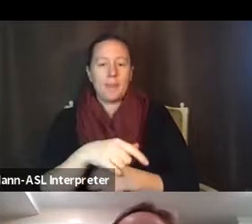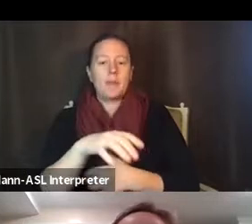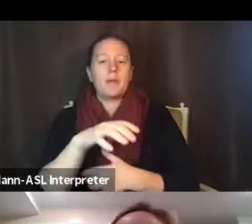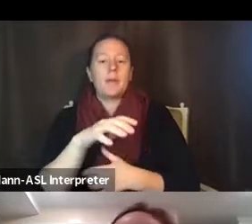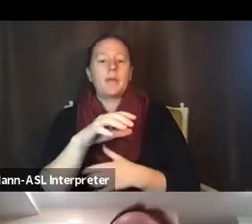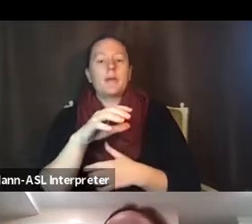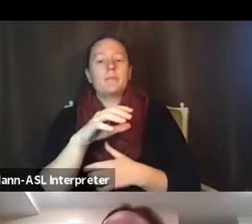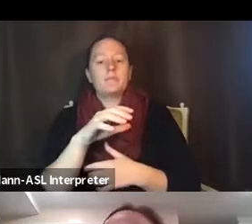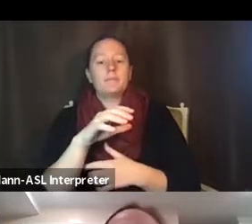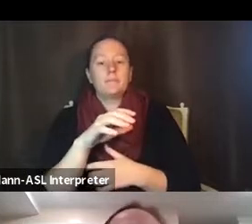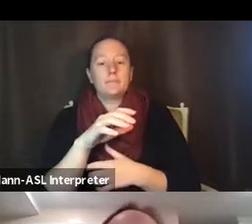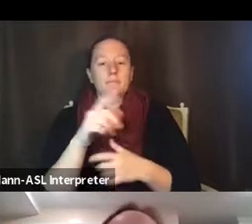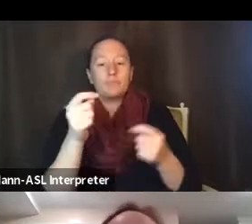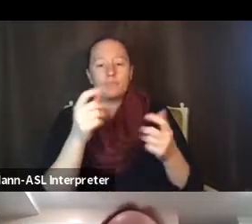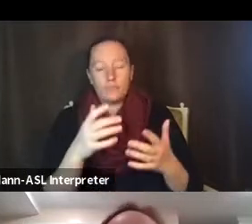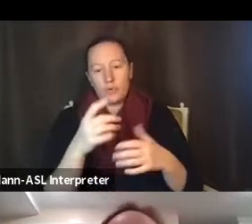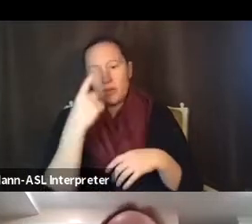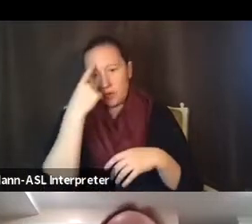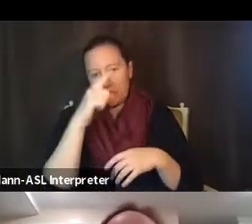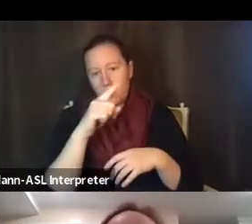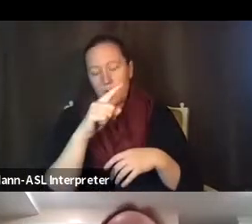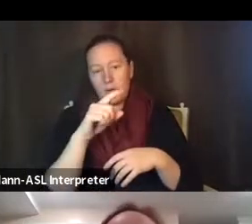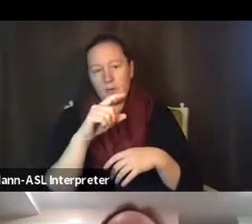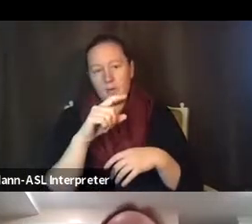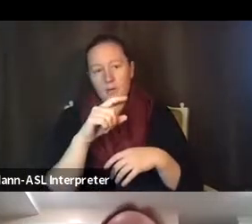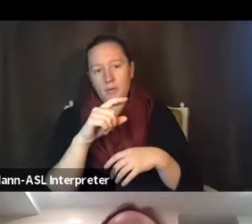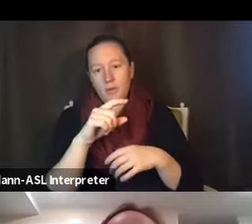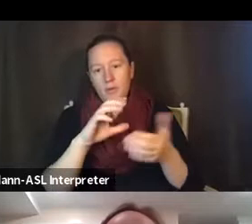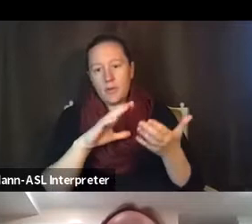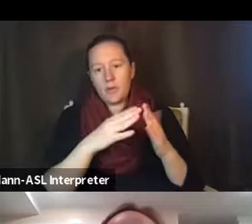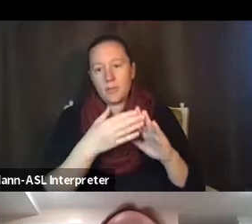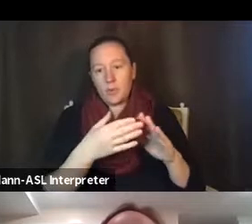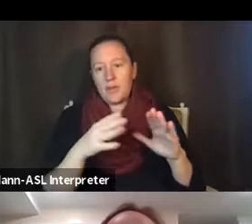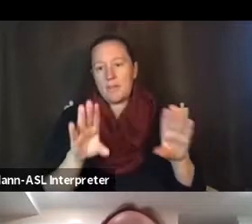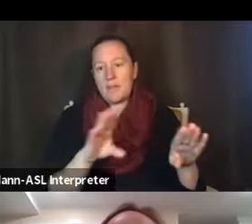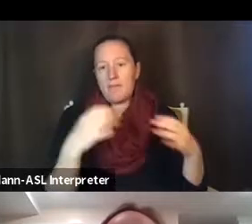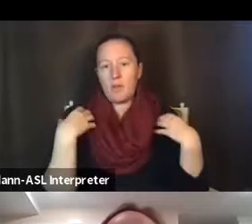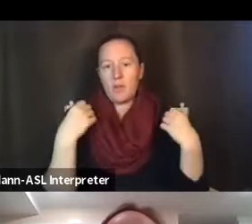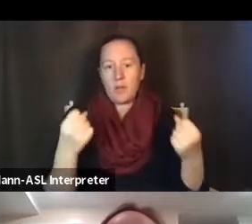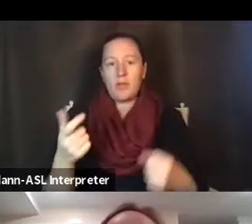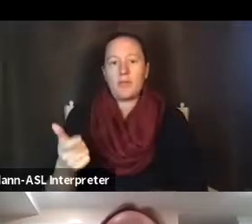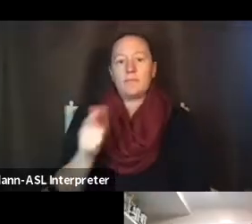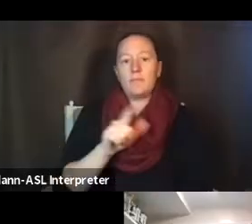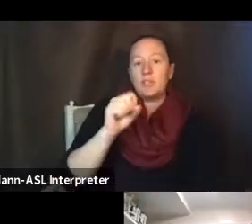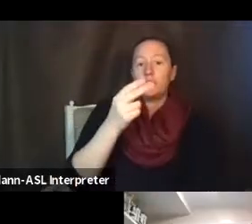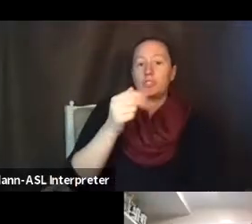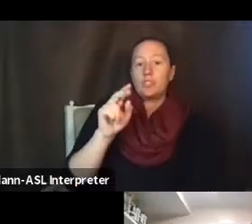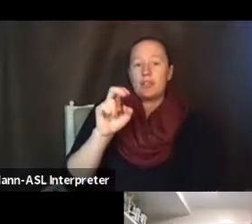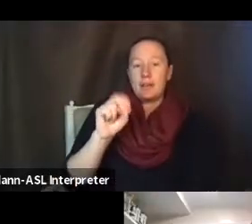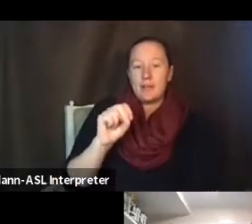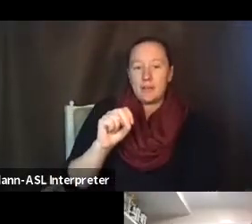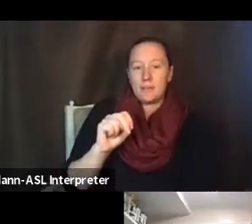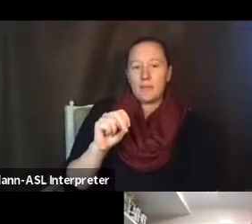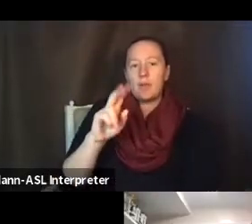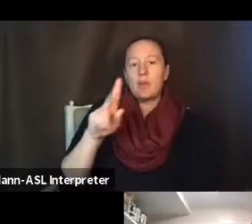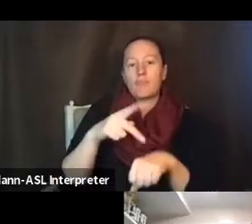I'm going to hand it off to HMA. Thanks, Camille. This is Shannon Breitzman. I'm a principal